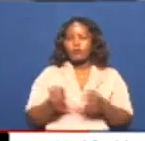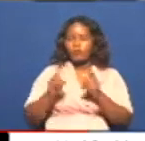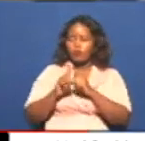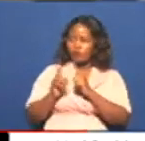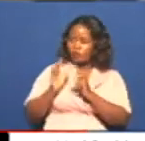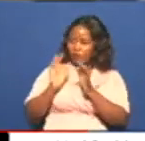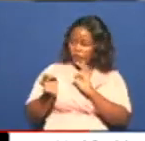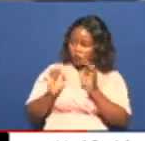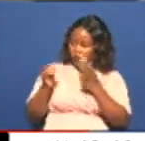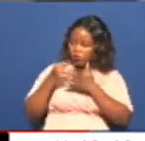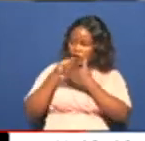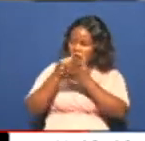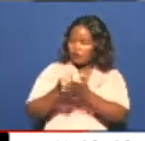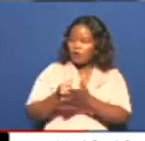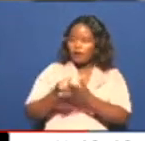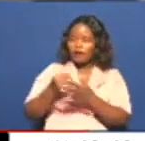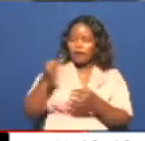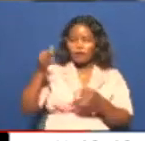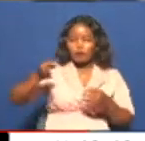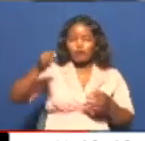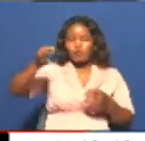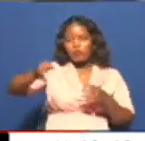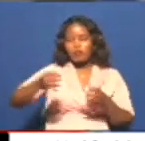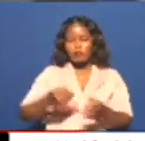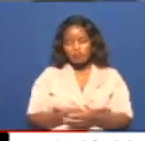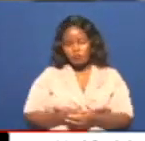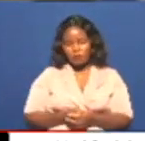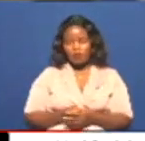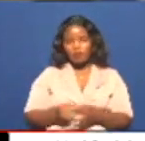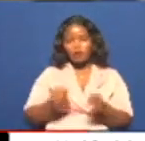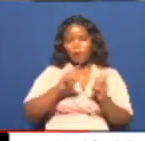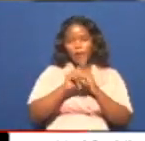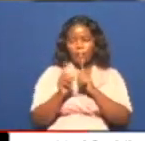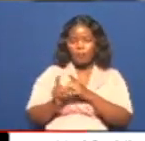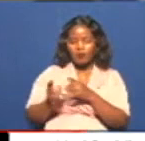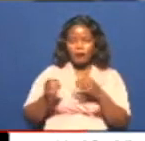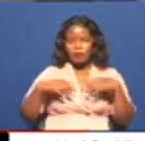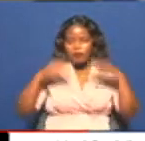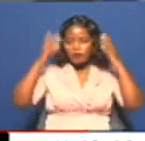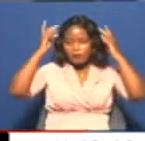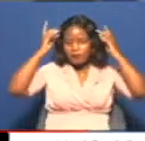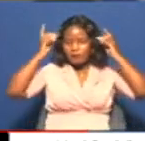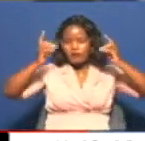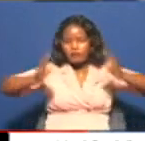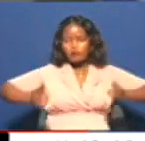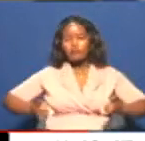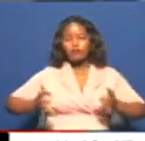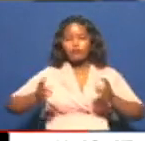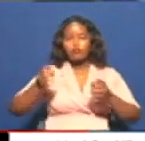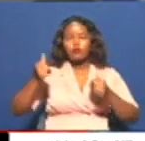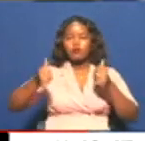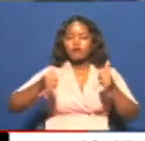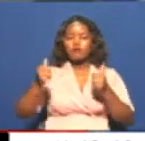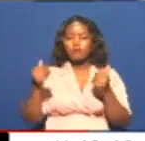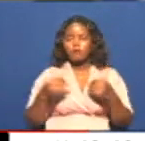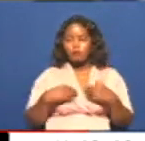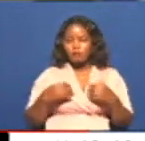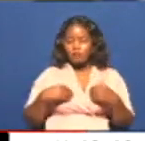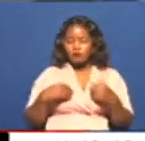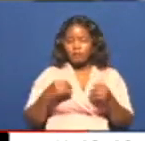us in the future. Yes. And so in the long run, we end up making decisions that are extremely subjective and are extremely